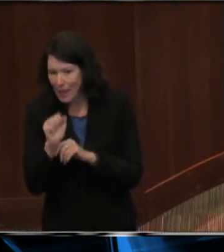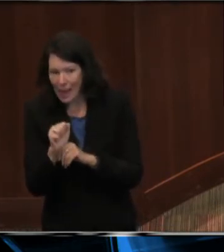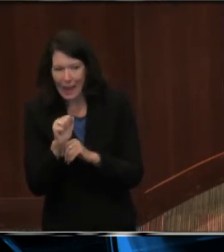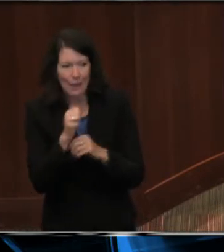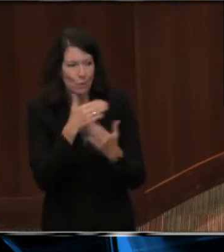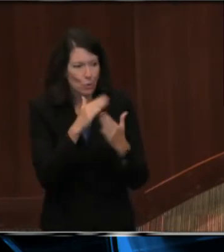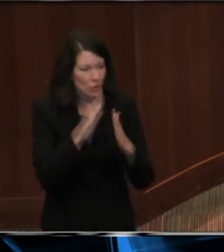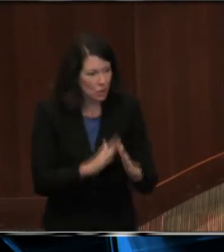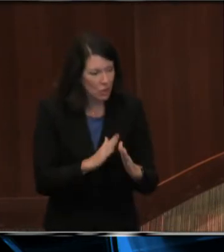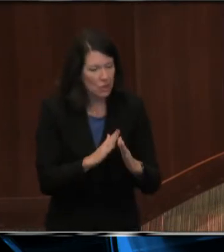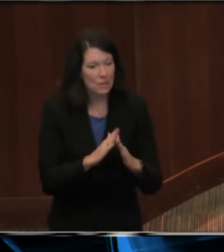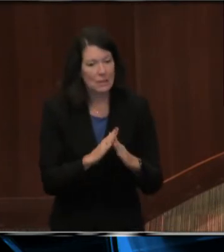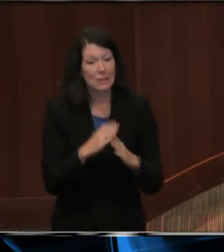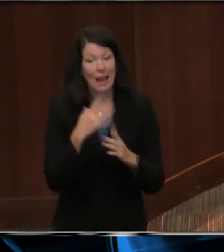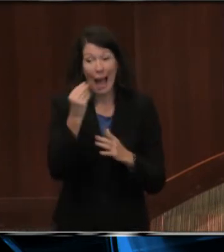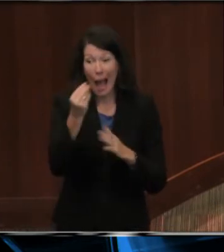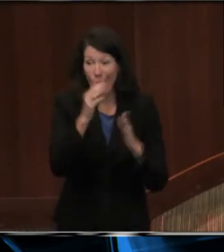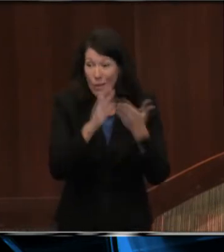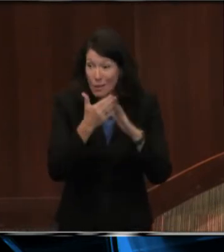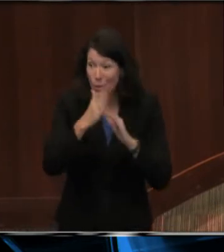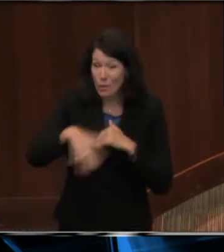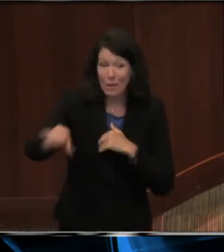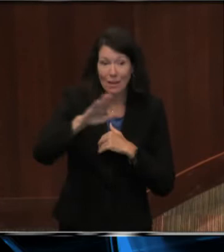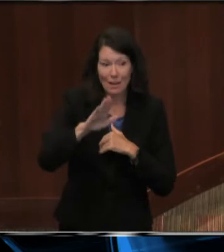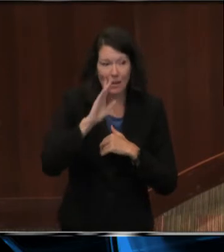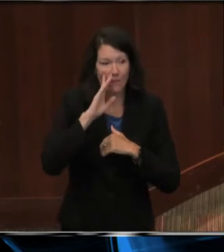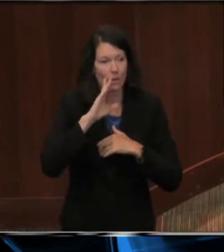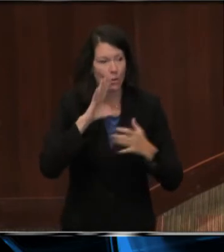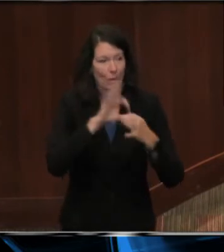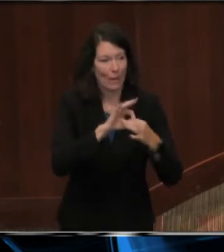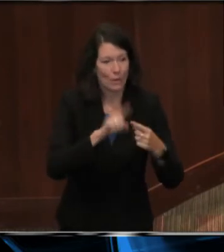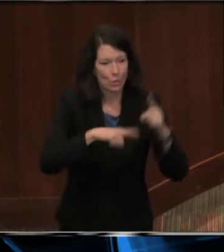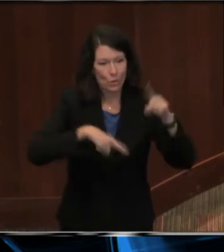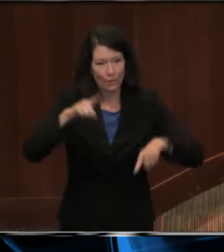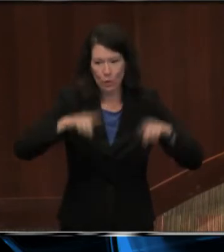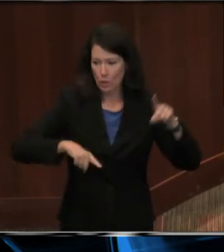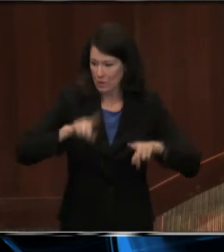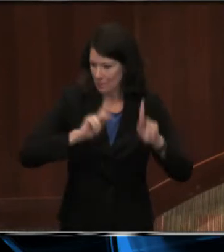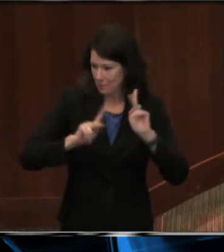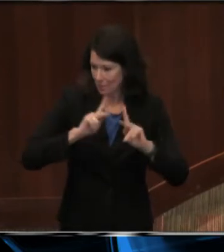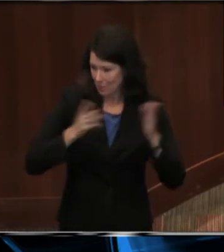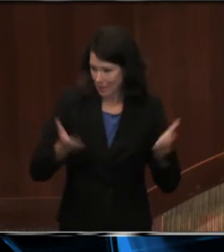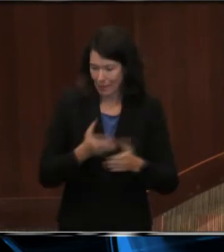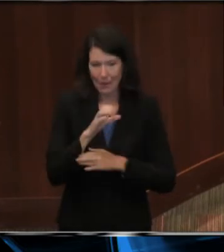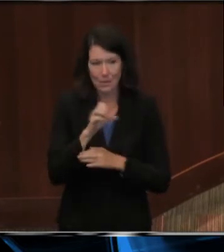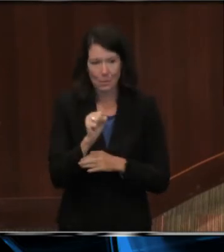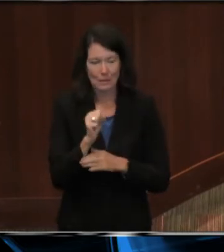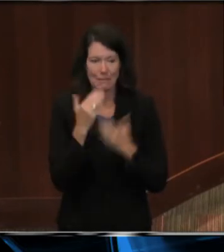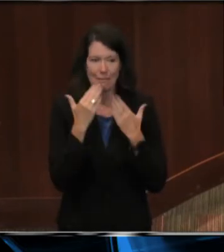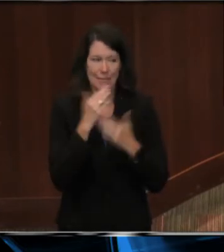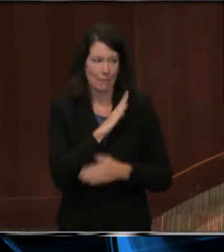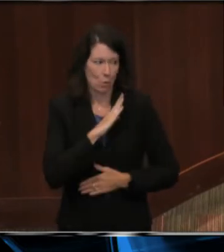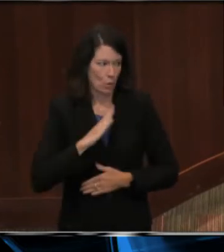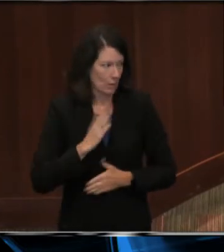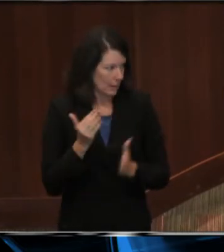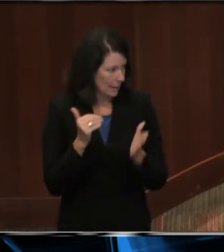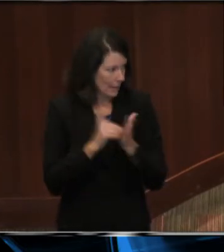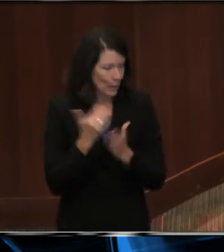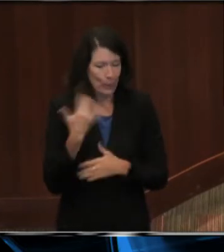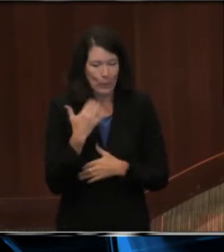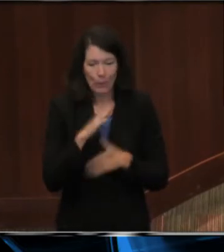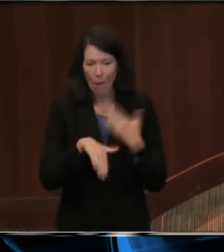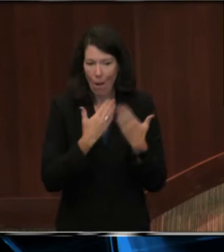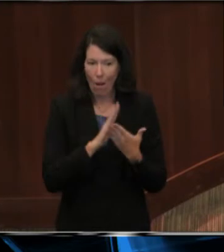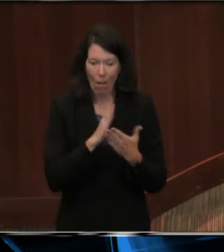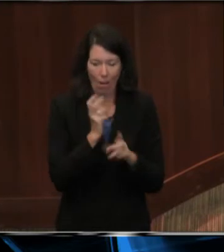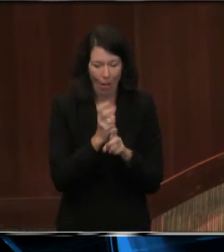and creatives out in the community that speak to the diverse population of our sector. We want to thank the board again for all